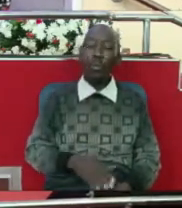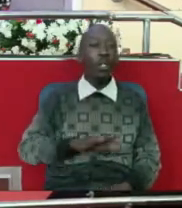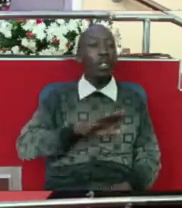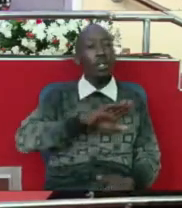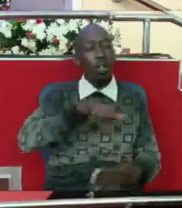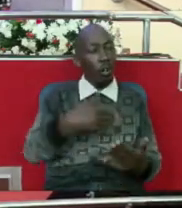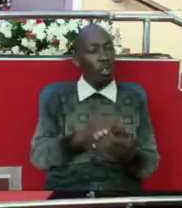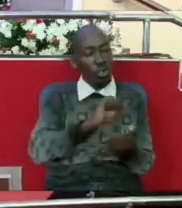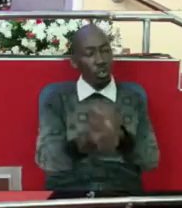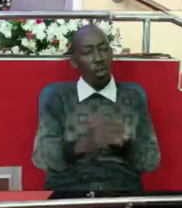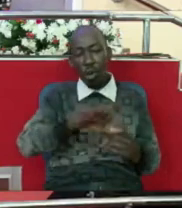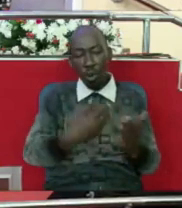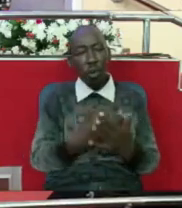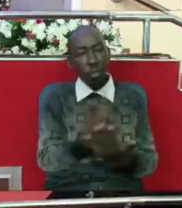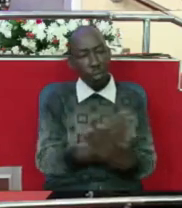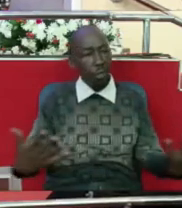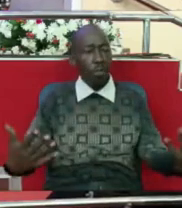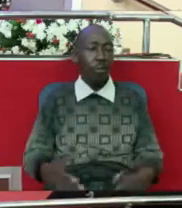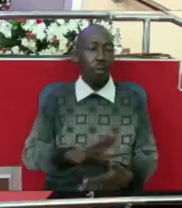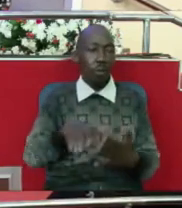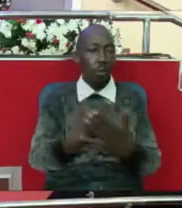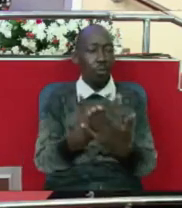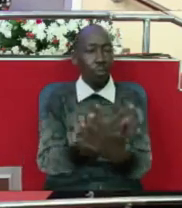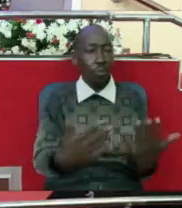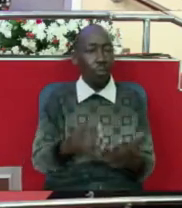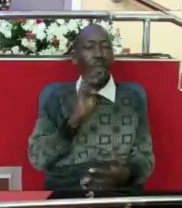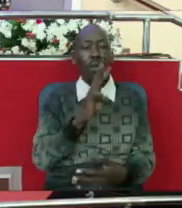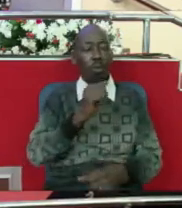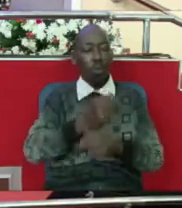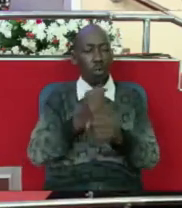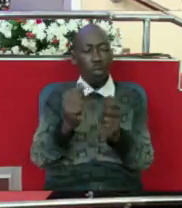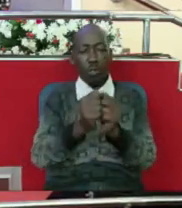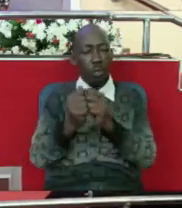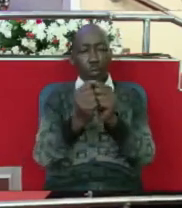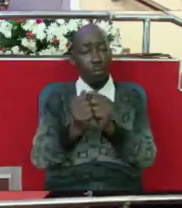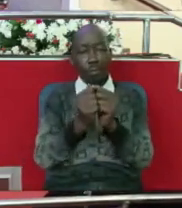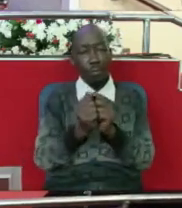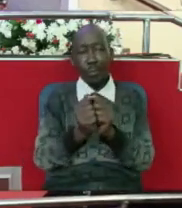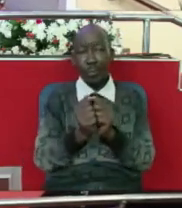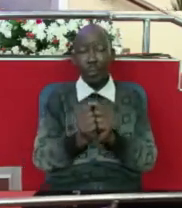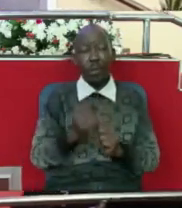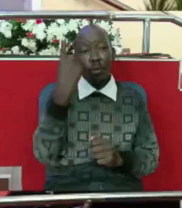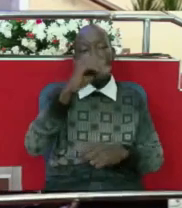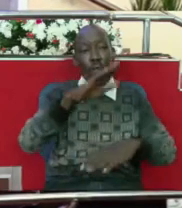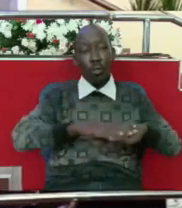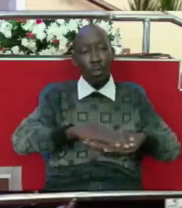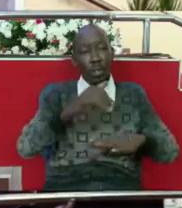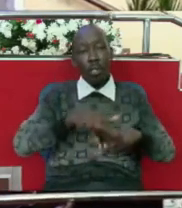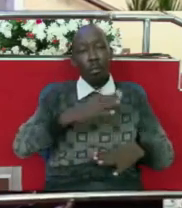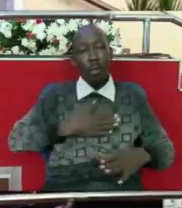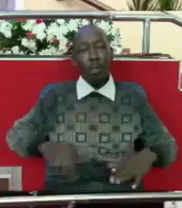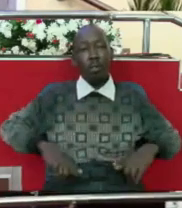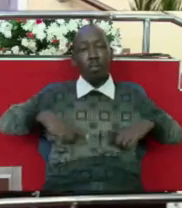things, all things are working together for good in my life